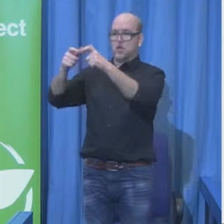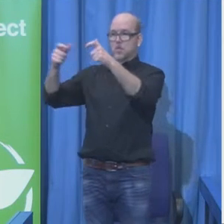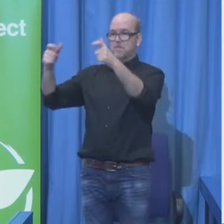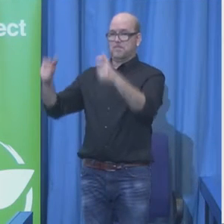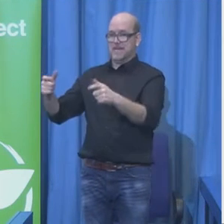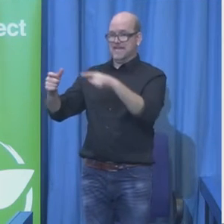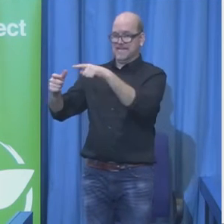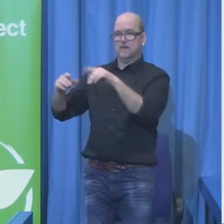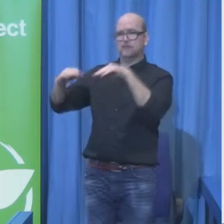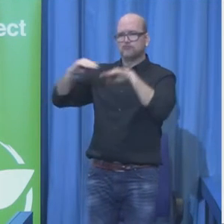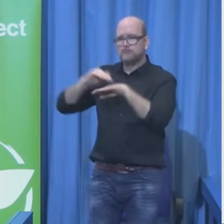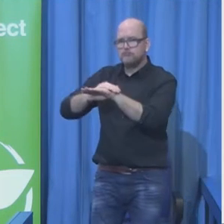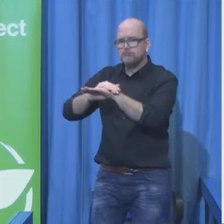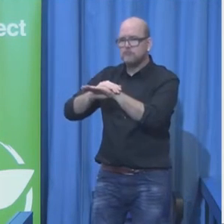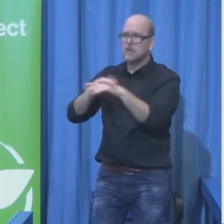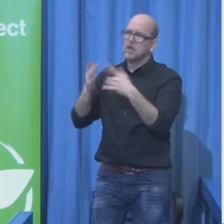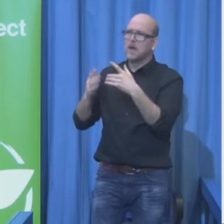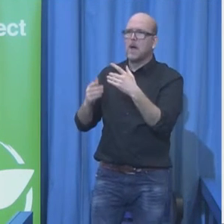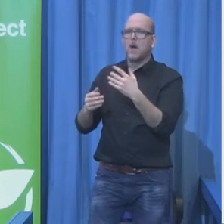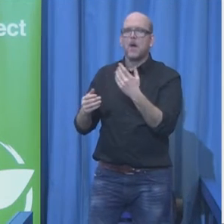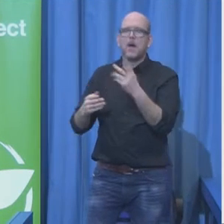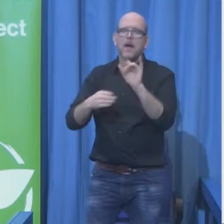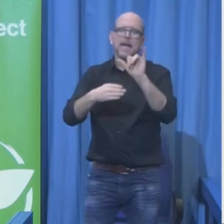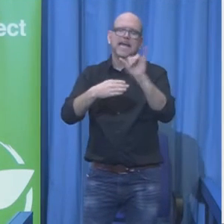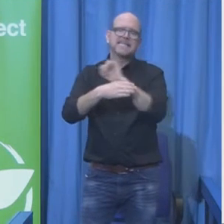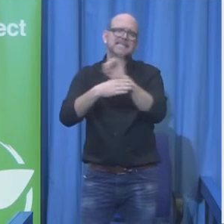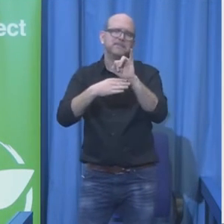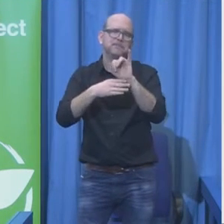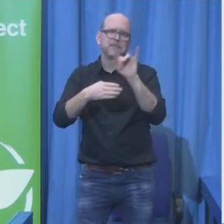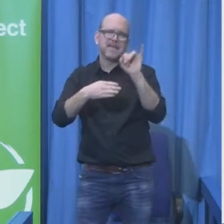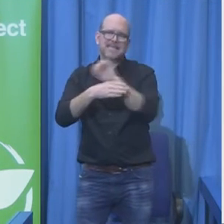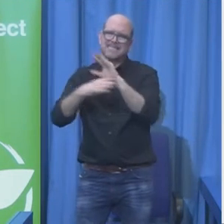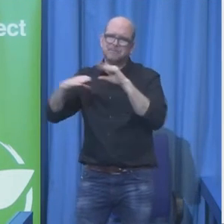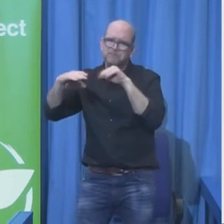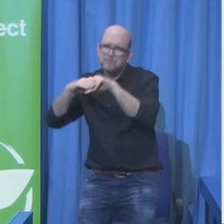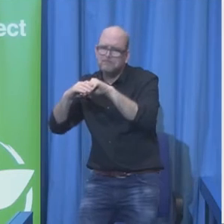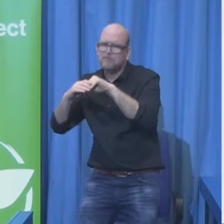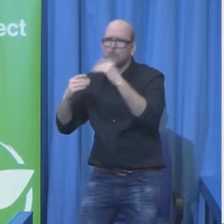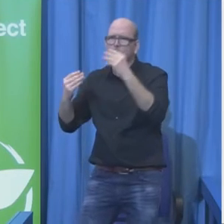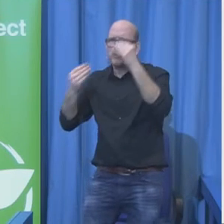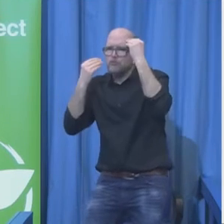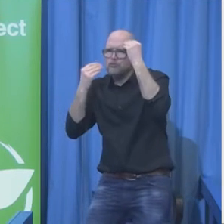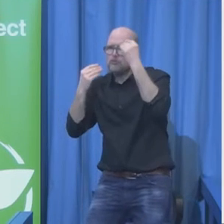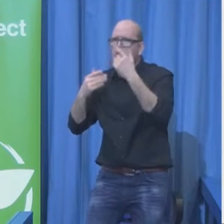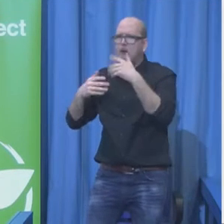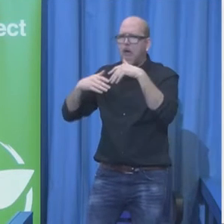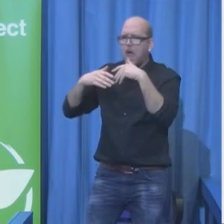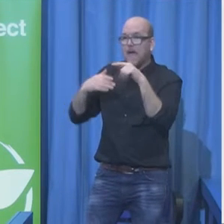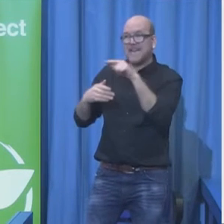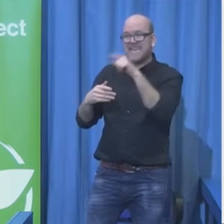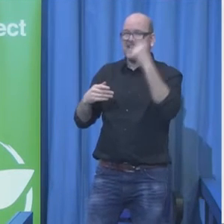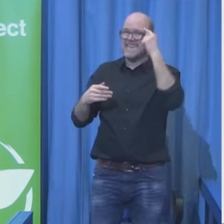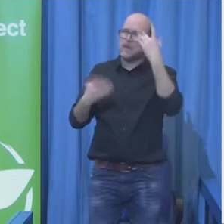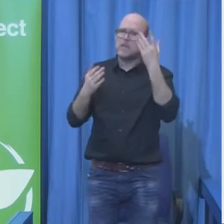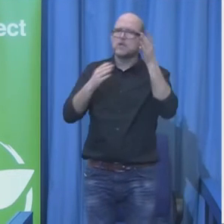give suggestion to local government about to develop local, company-based or